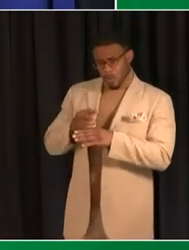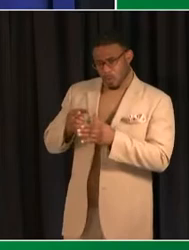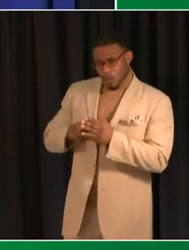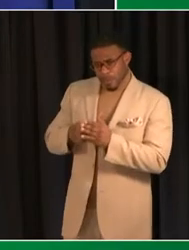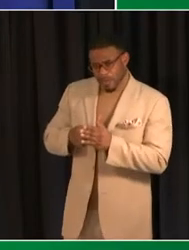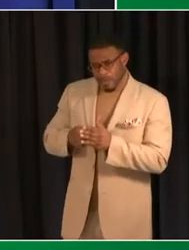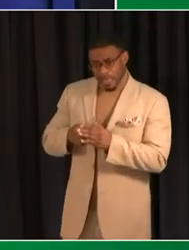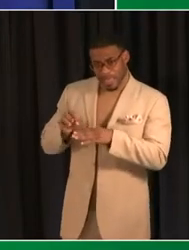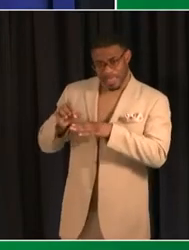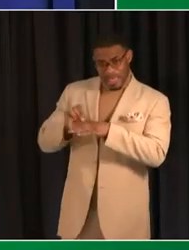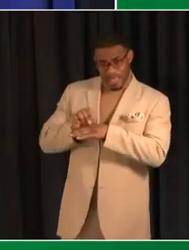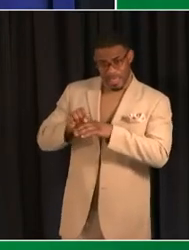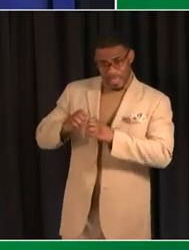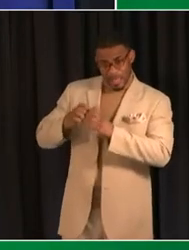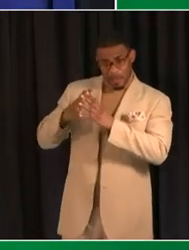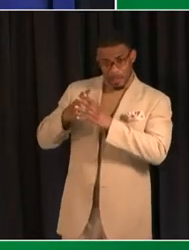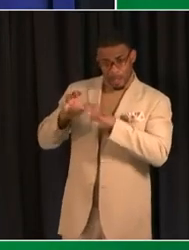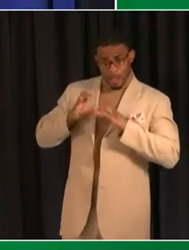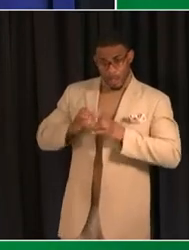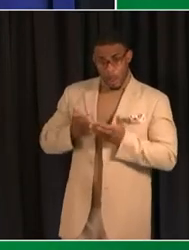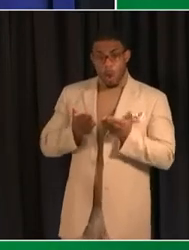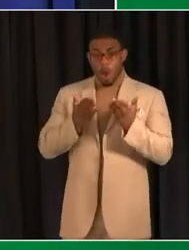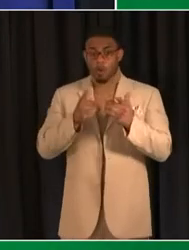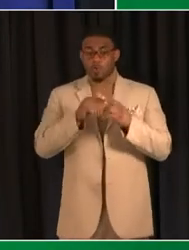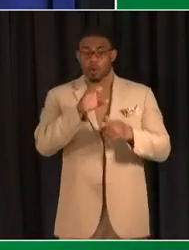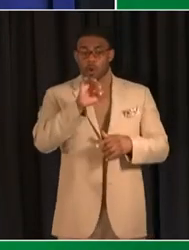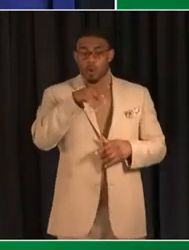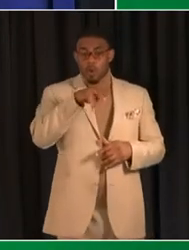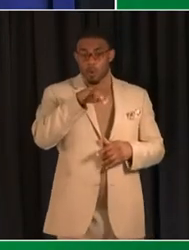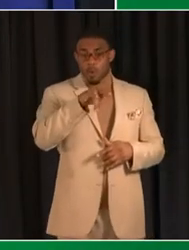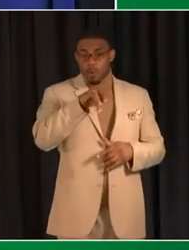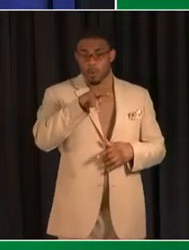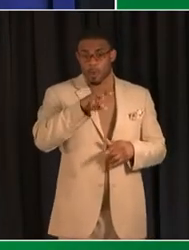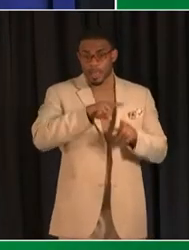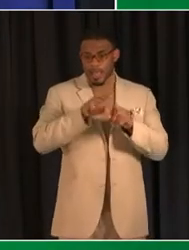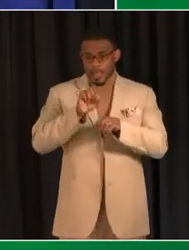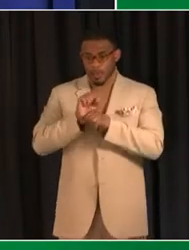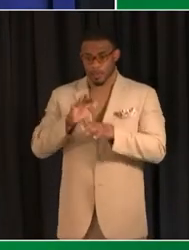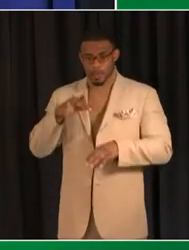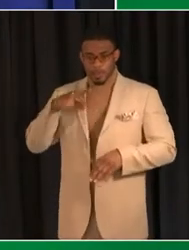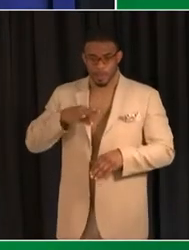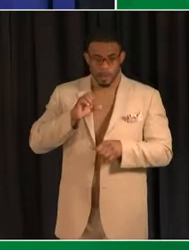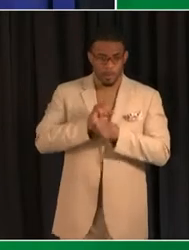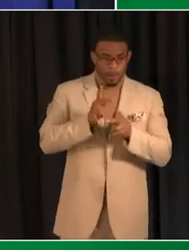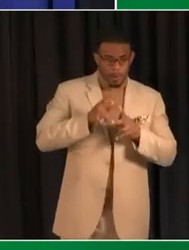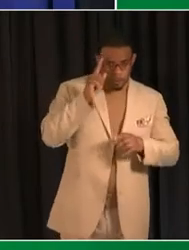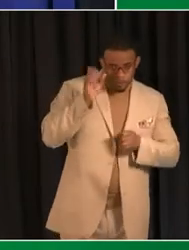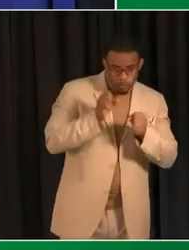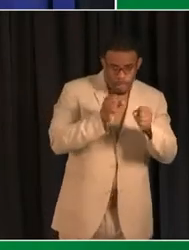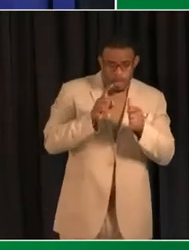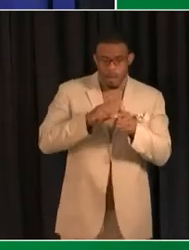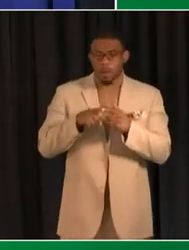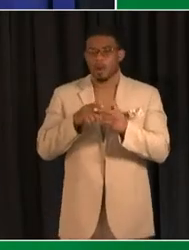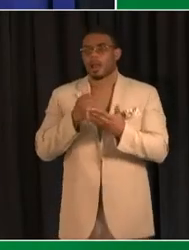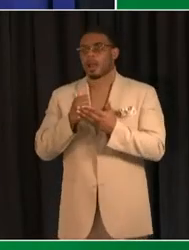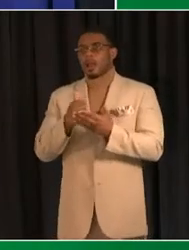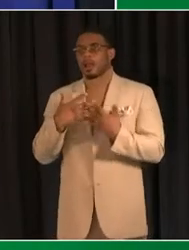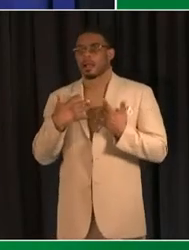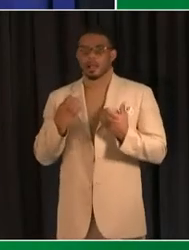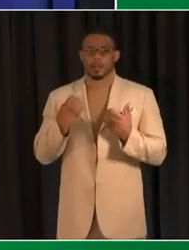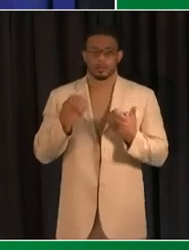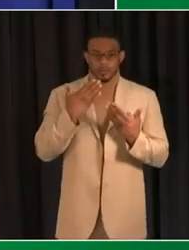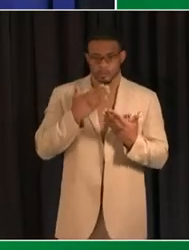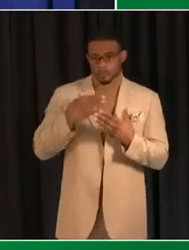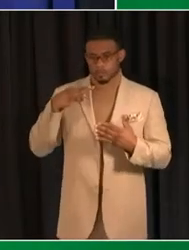us leaning into enterprise customers and offering our services to corporations as an employee benefit, workplace strategy, or health